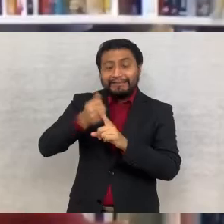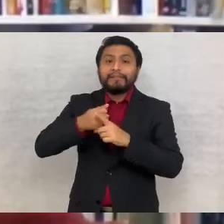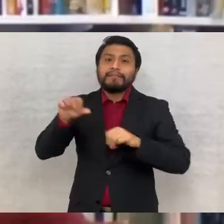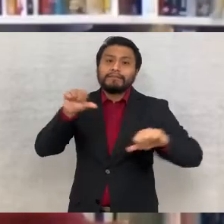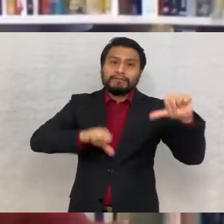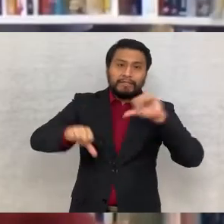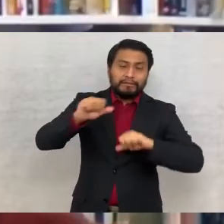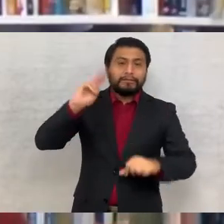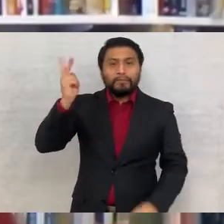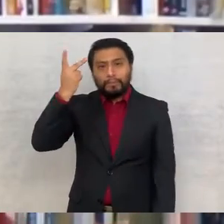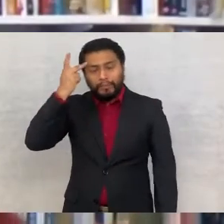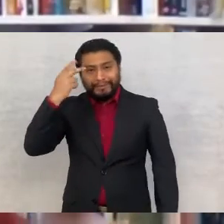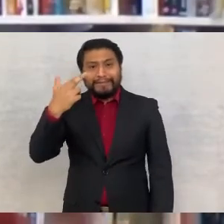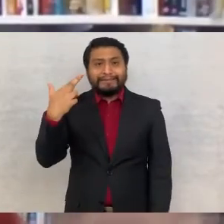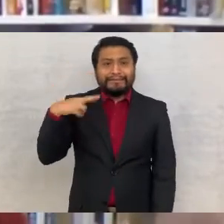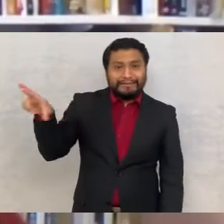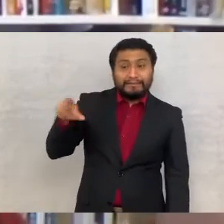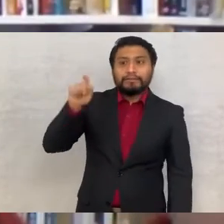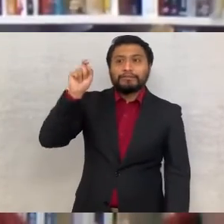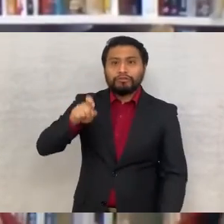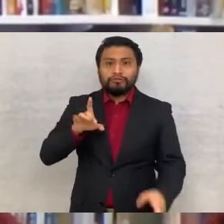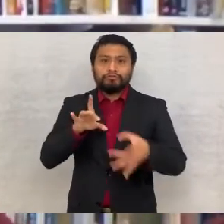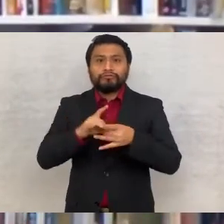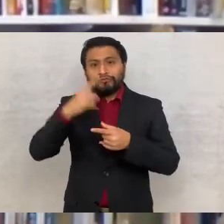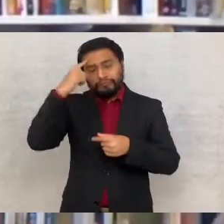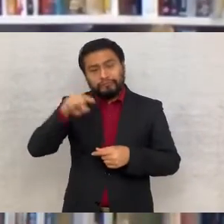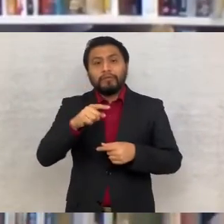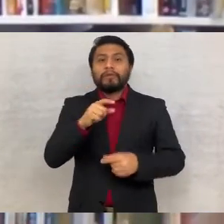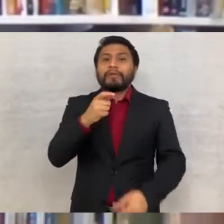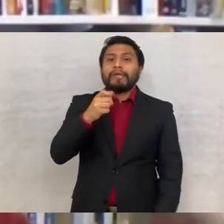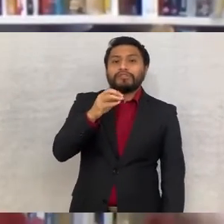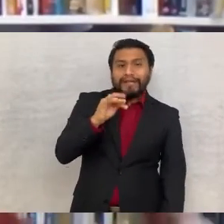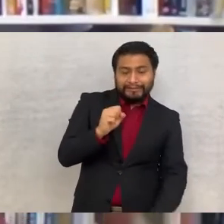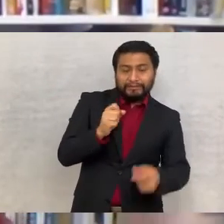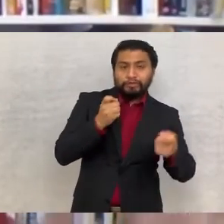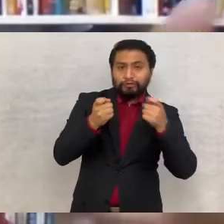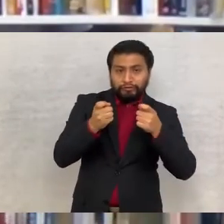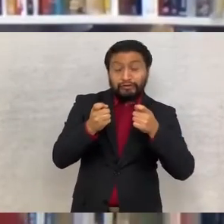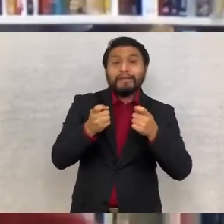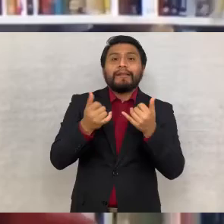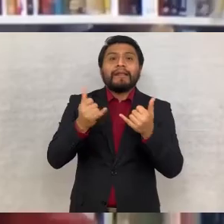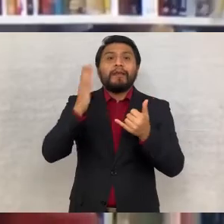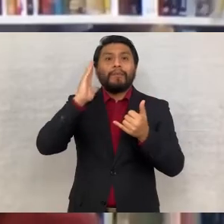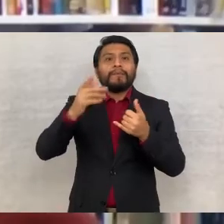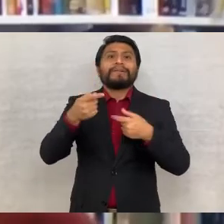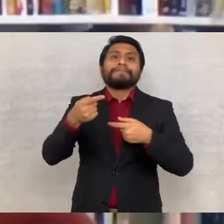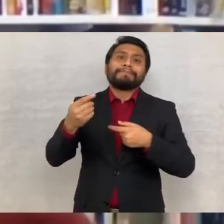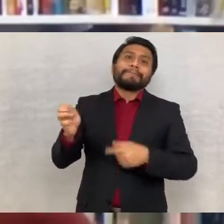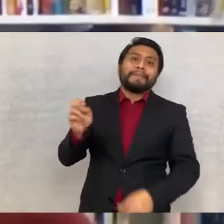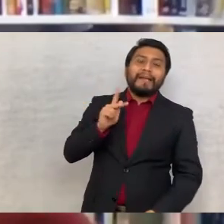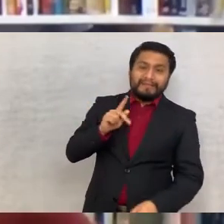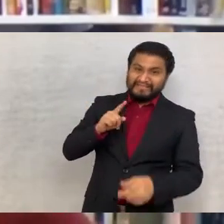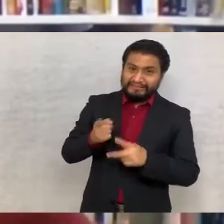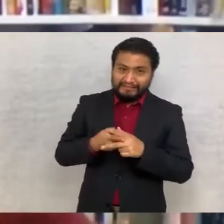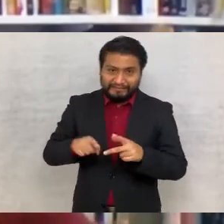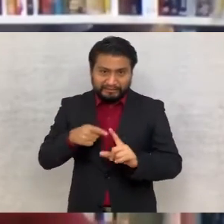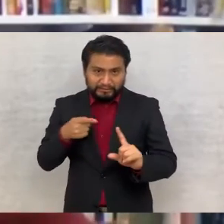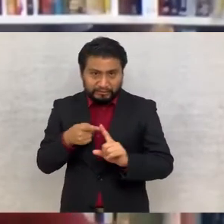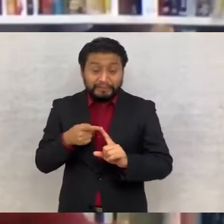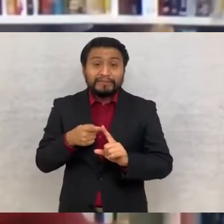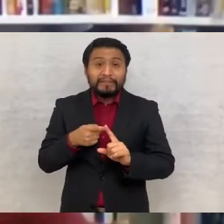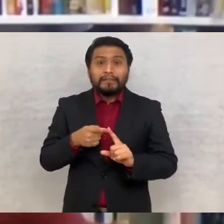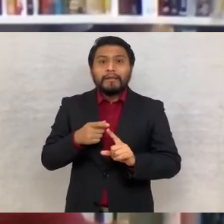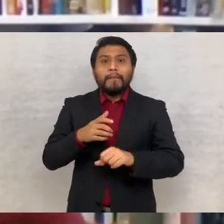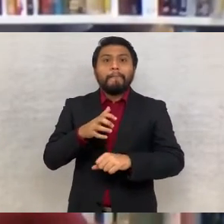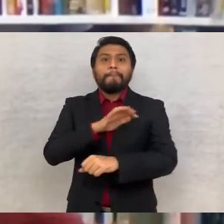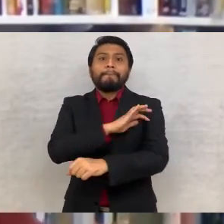of the role that science, politics, and religion should have had in the control of eugenics. And here we return to the starting point to